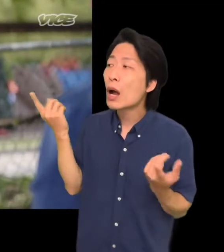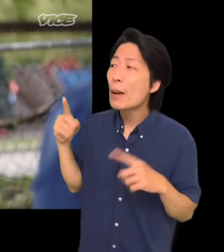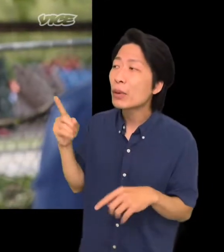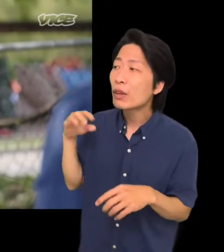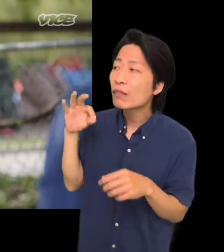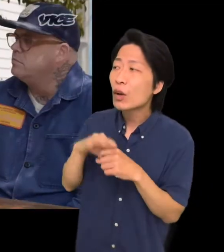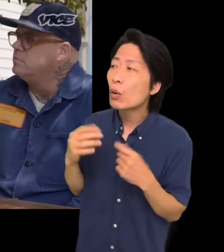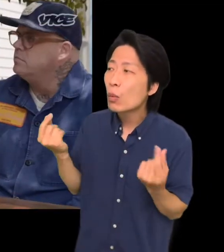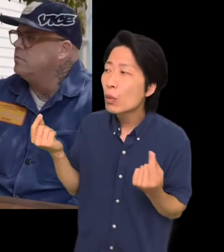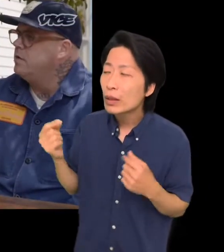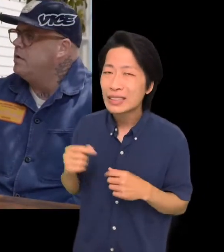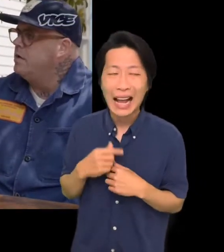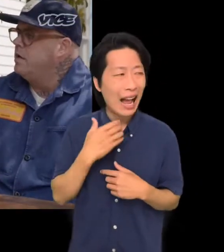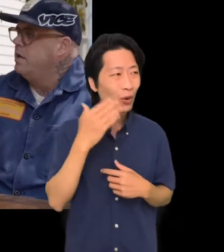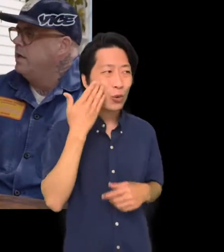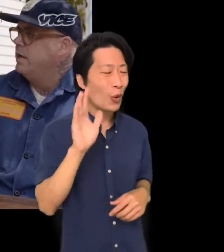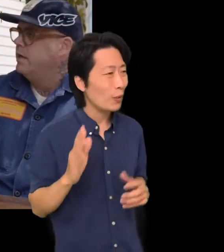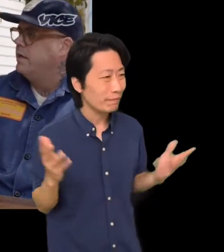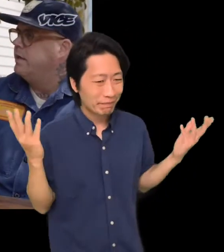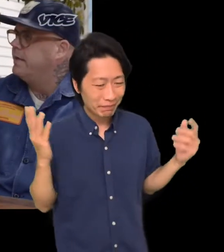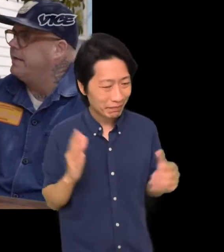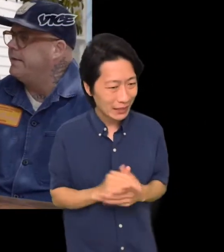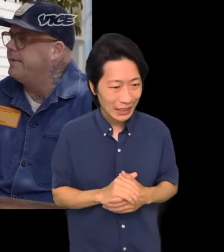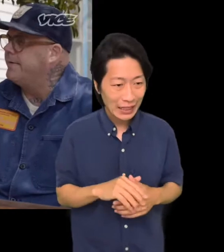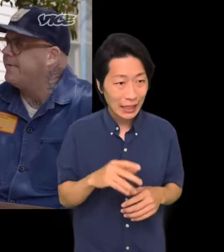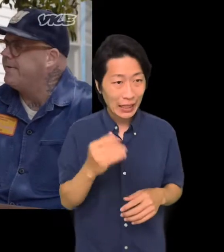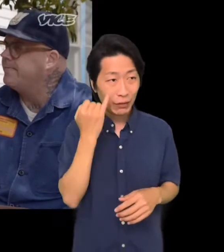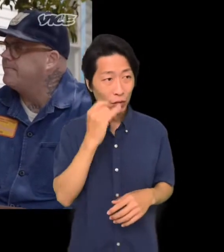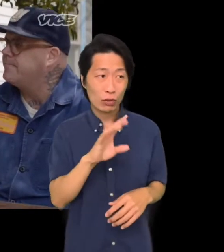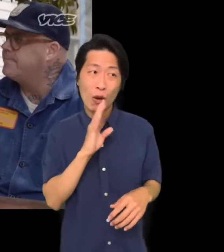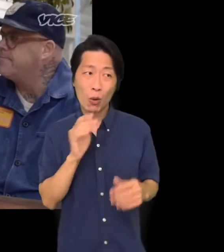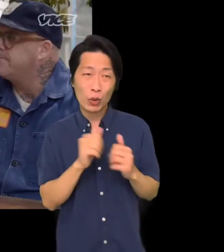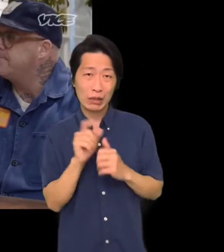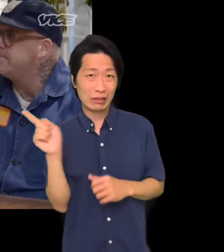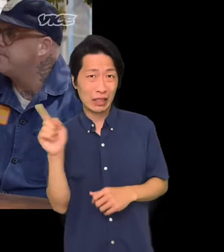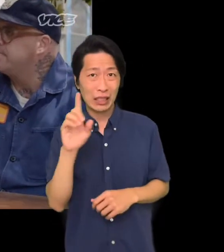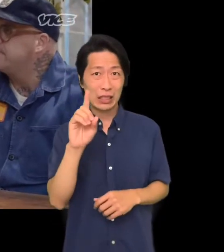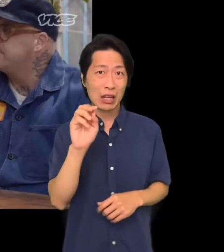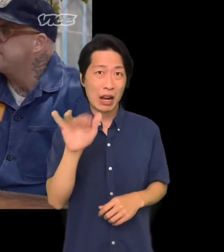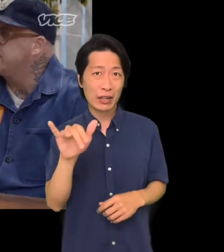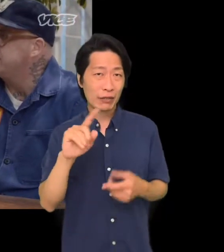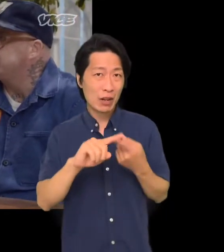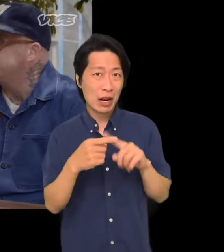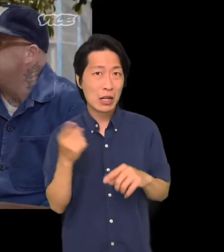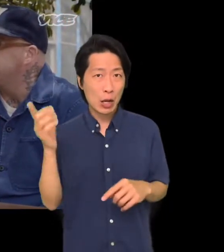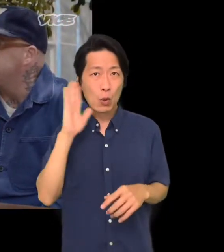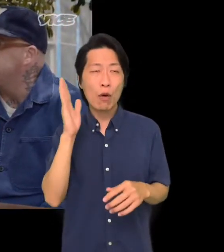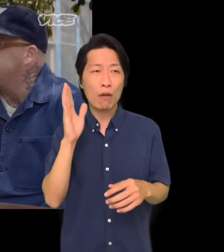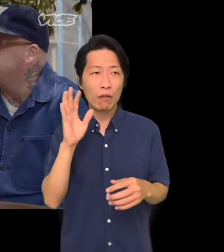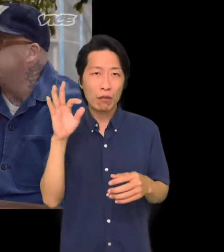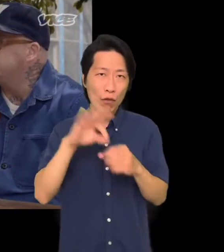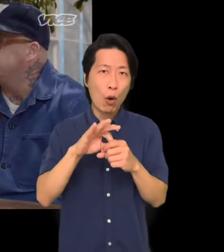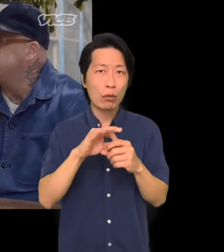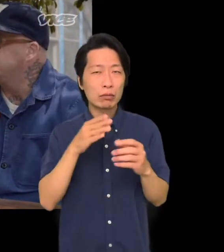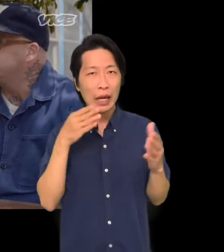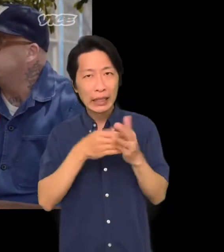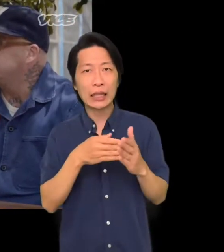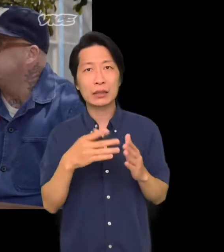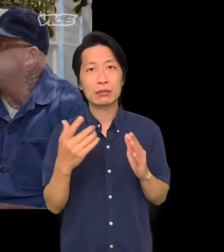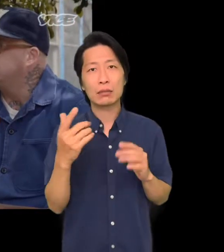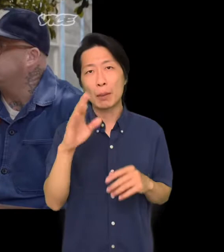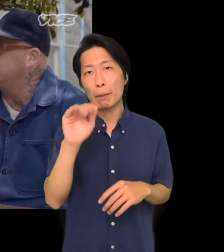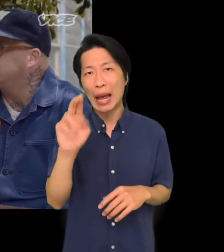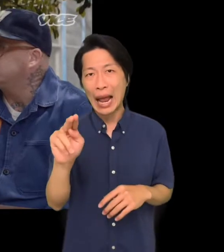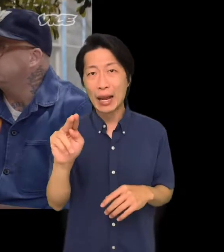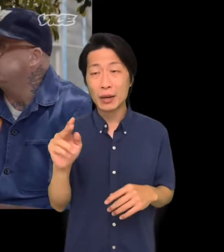happen with the vote? I don't know, because I mean, if you talk to Donnie's friends, you know, they're going to all vote against it.